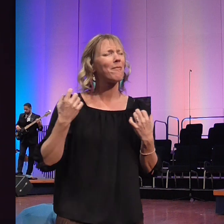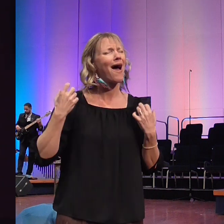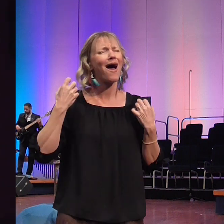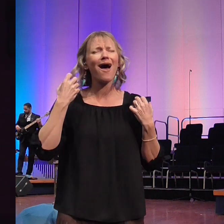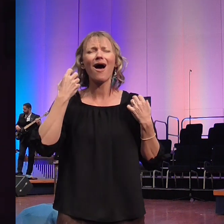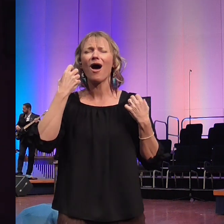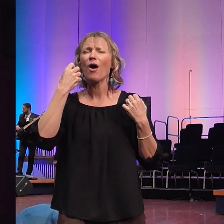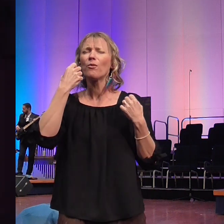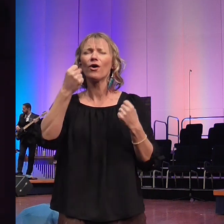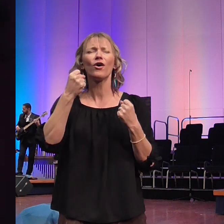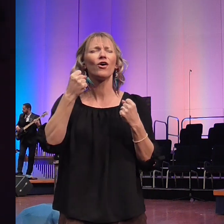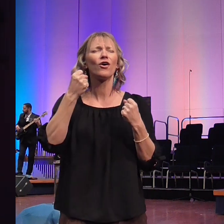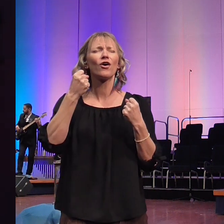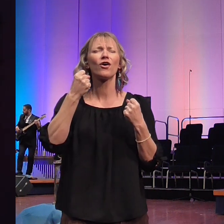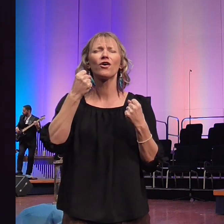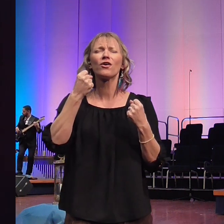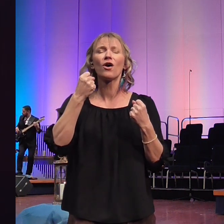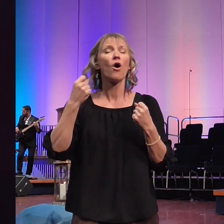one power,